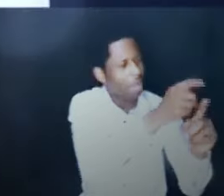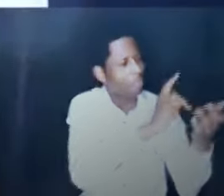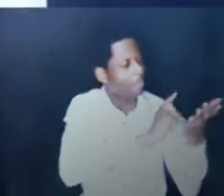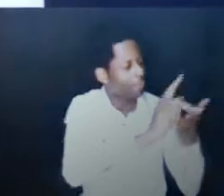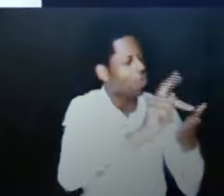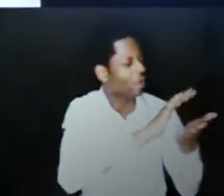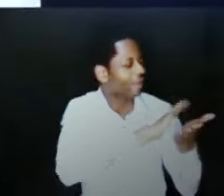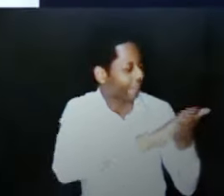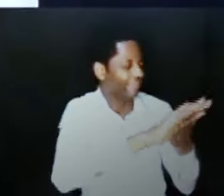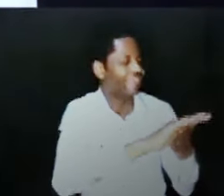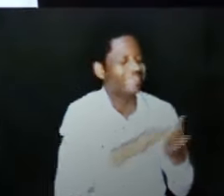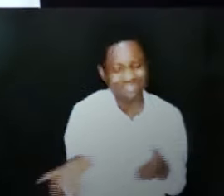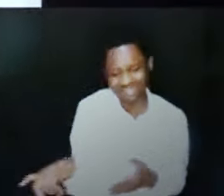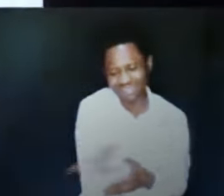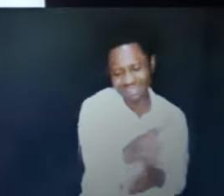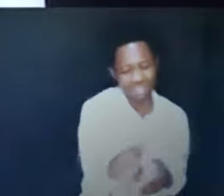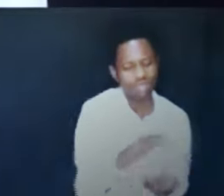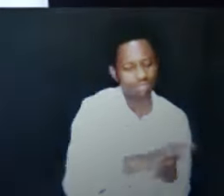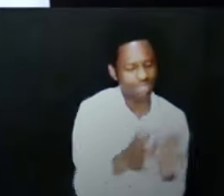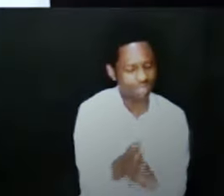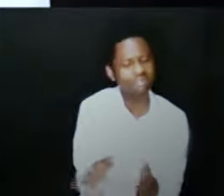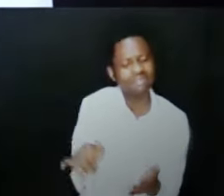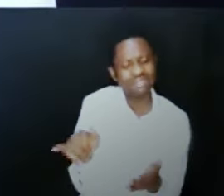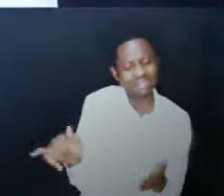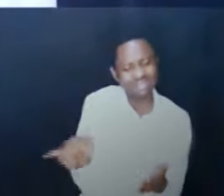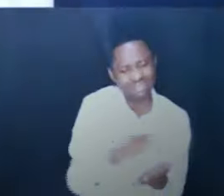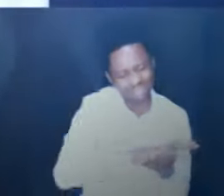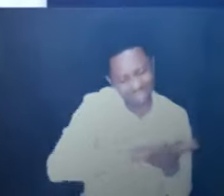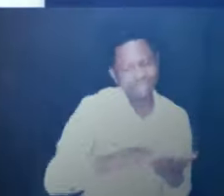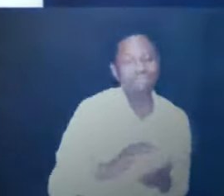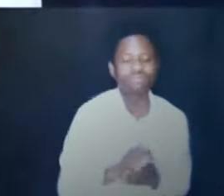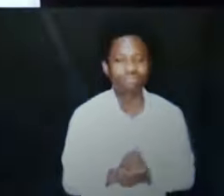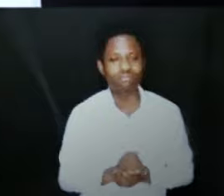pure. And he